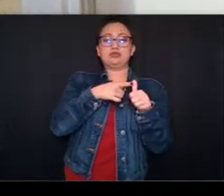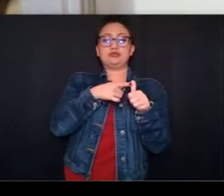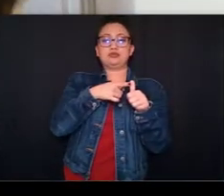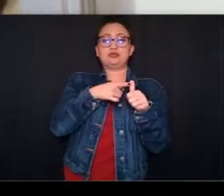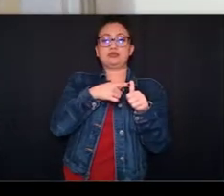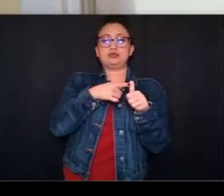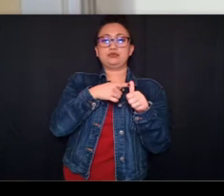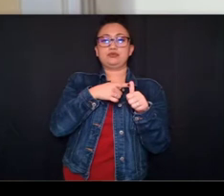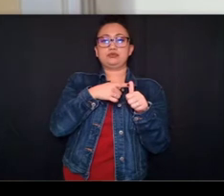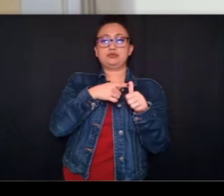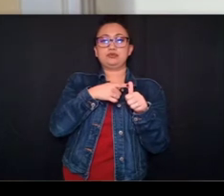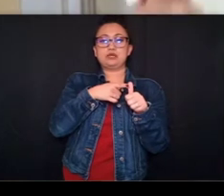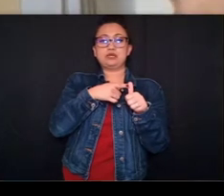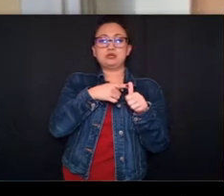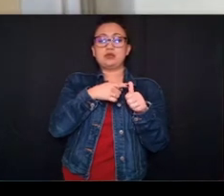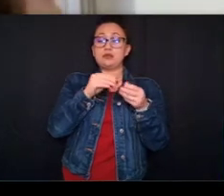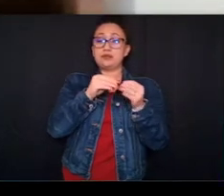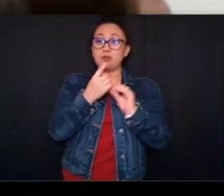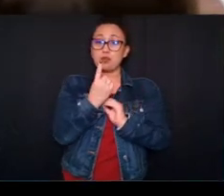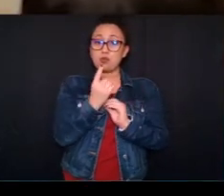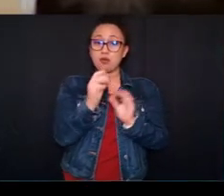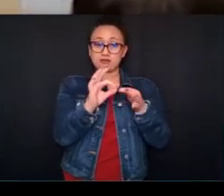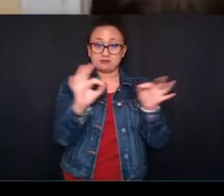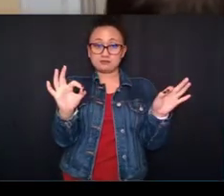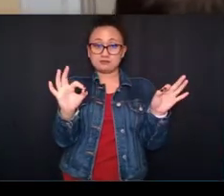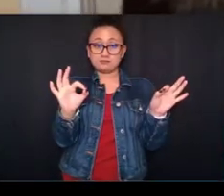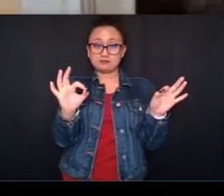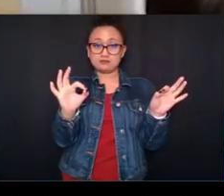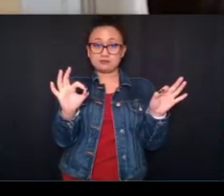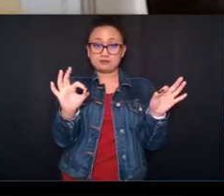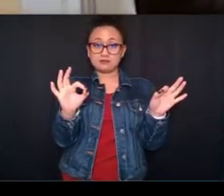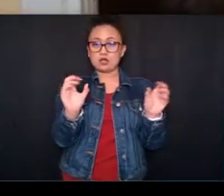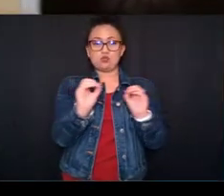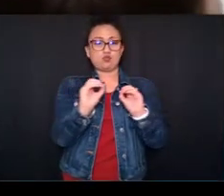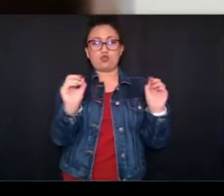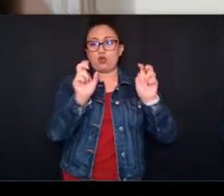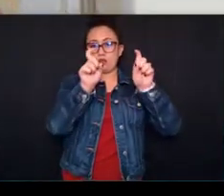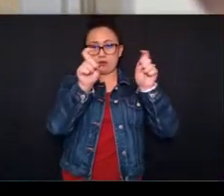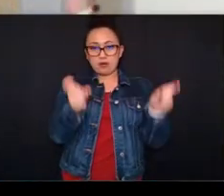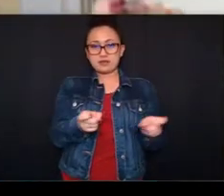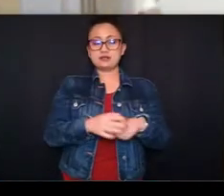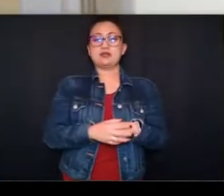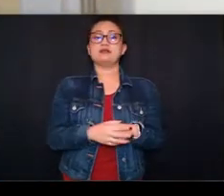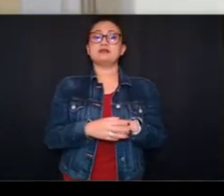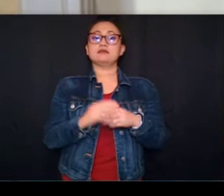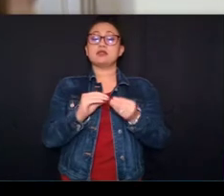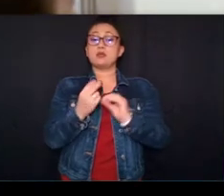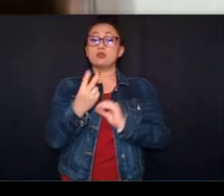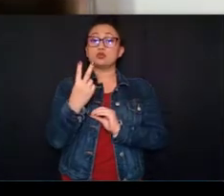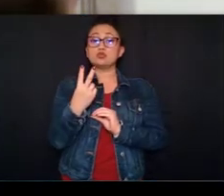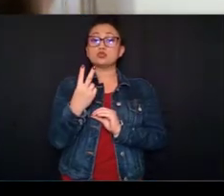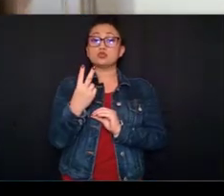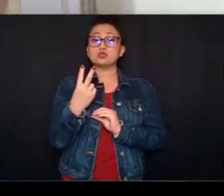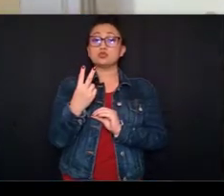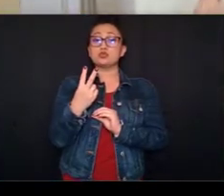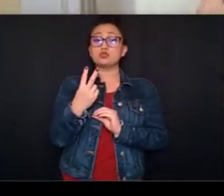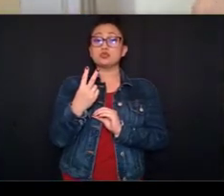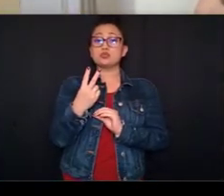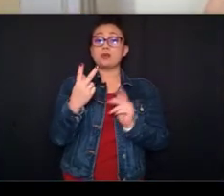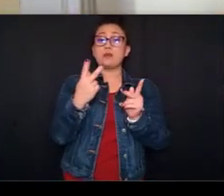apply. All right, number two, do multiplication and division left to right. So multiplication and division comes before adding and